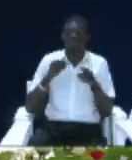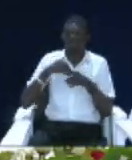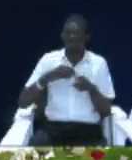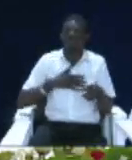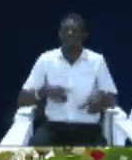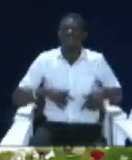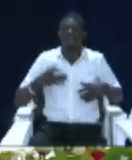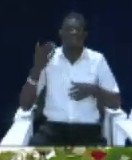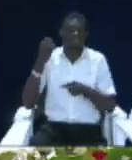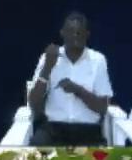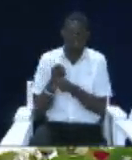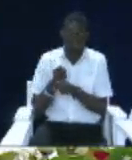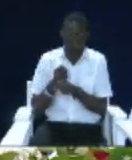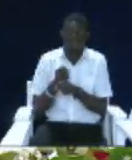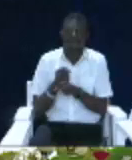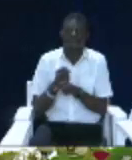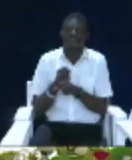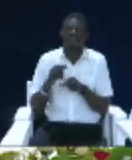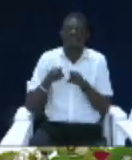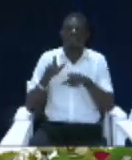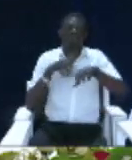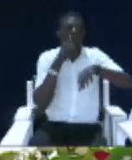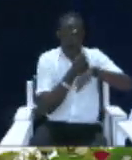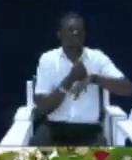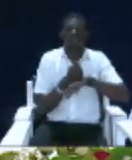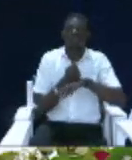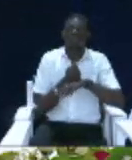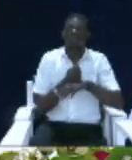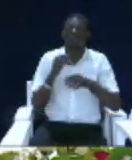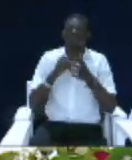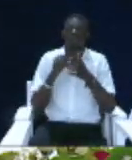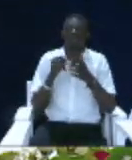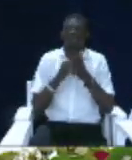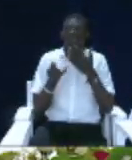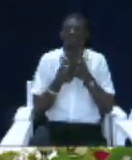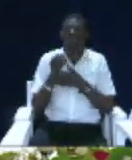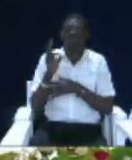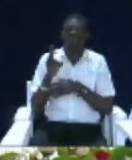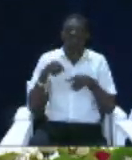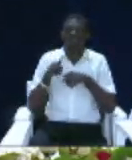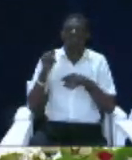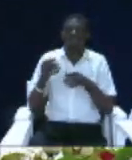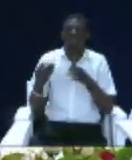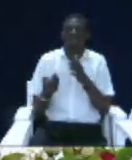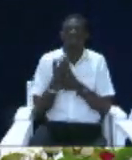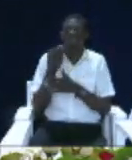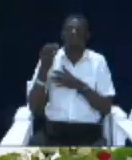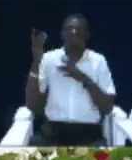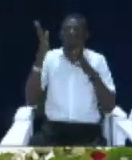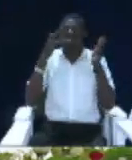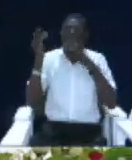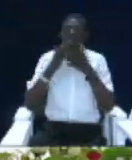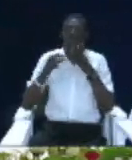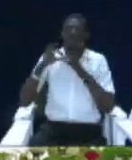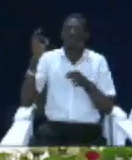life last year. This same mountain, this same ground, January 7th, during the Fresh Air Holy